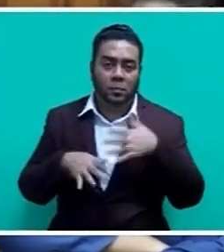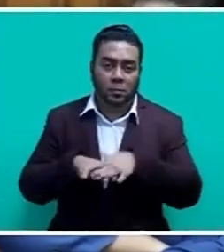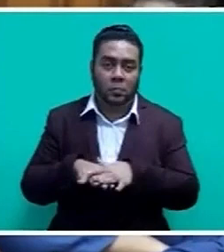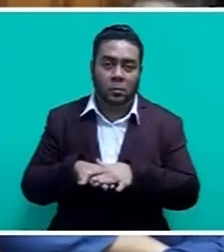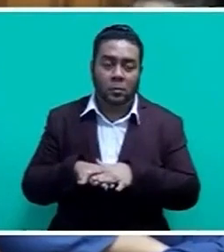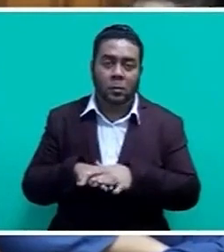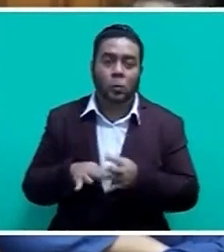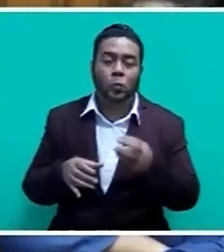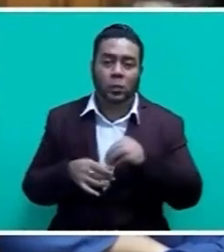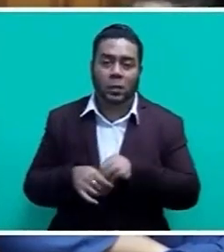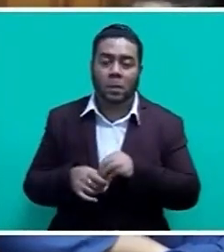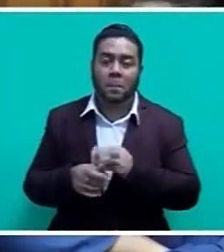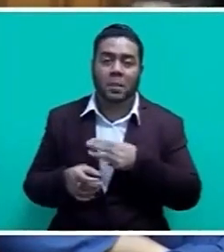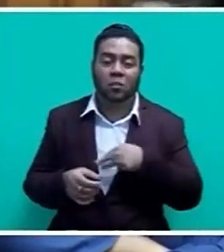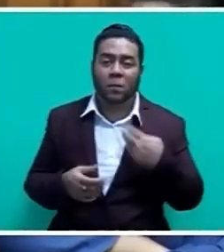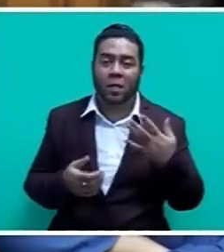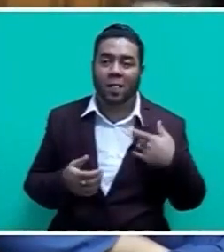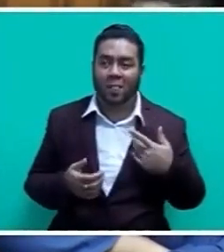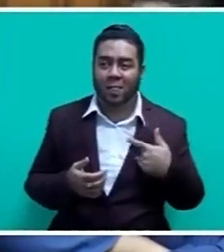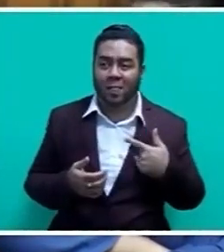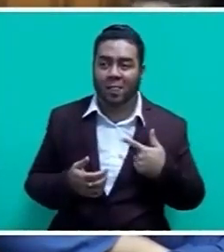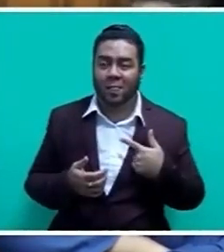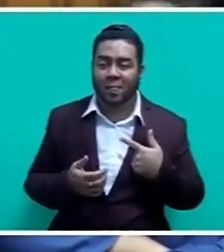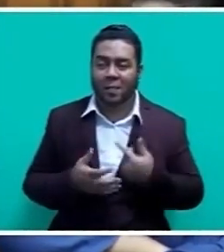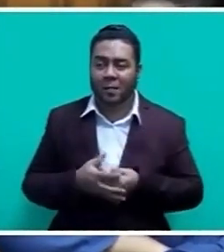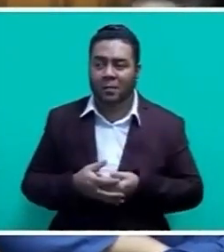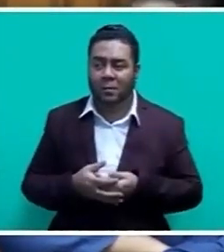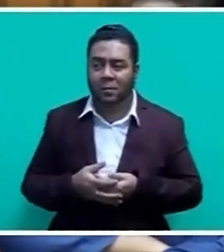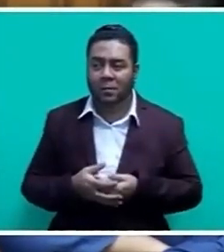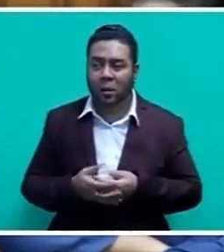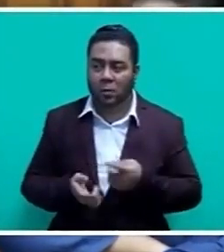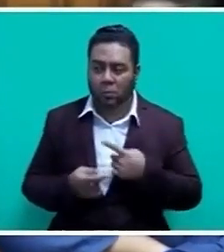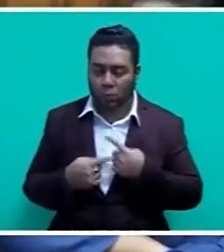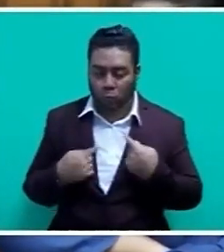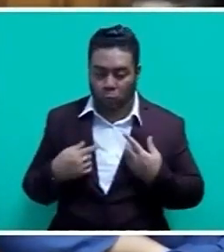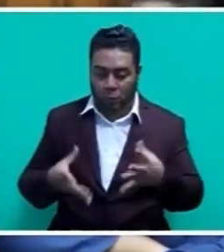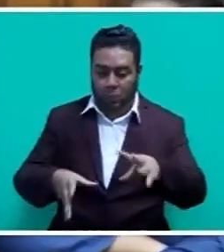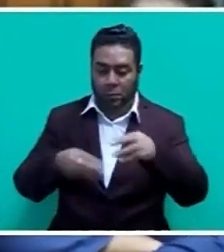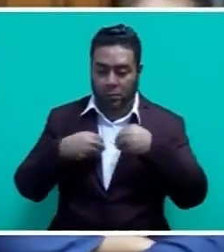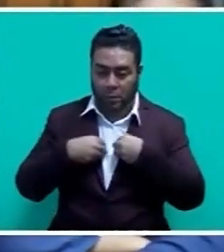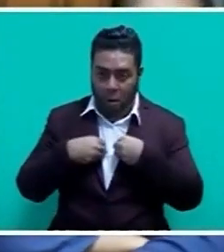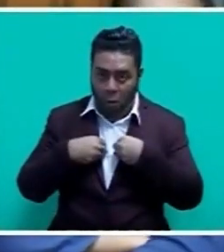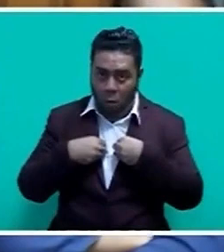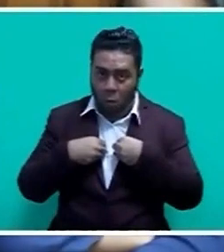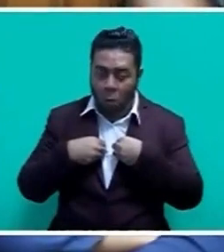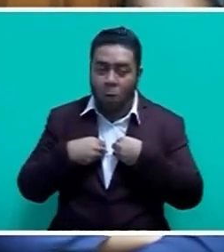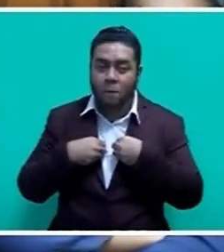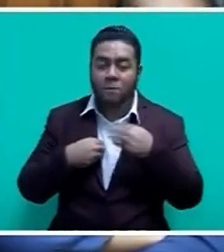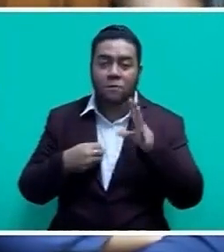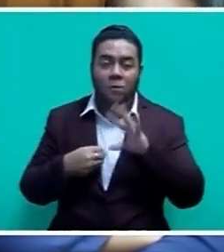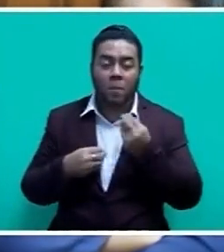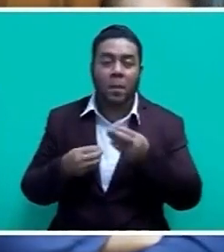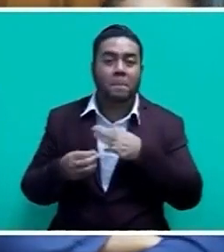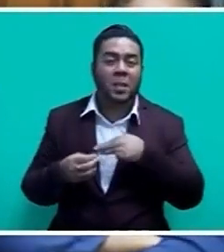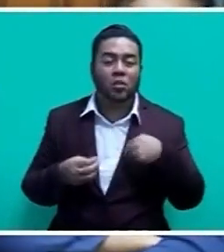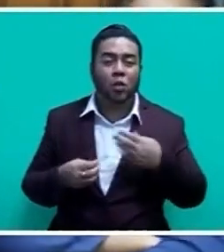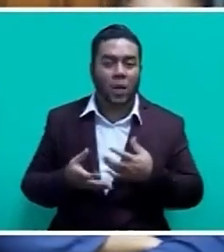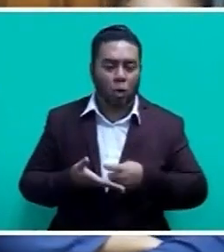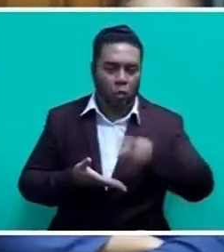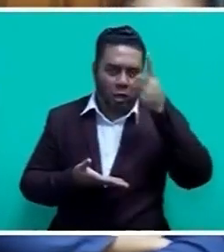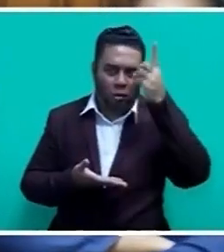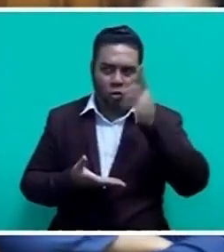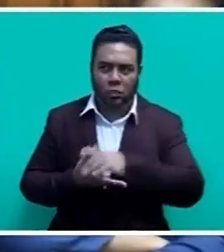difficulties within the Ministry of Health from factors we inherited and urgent needs within the Ministry of Education was